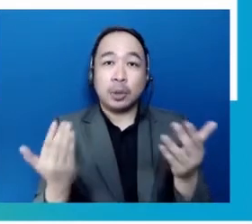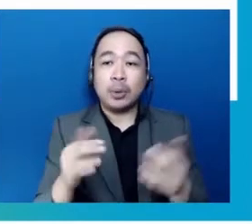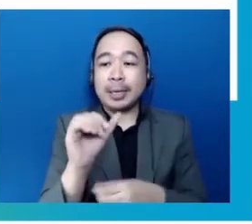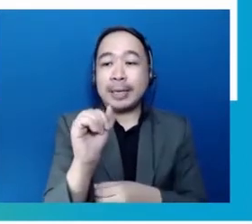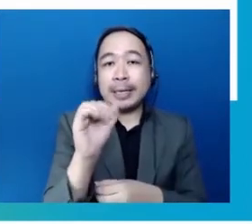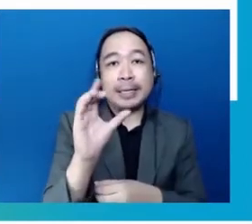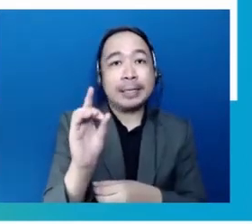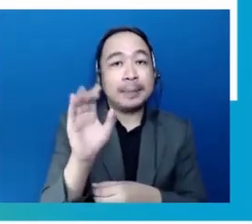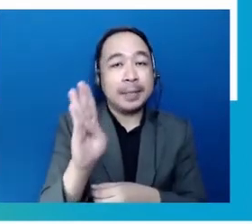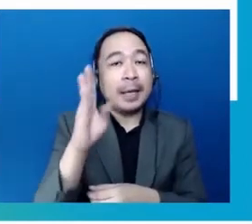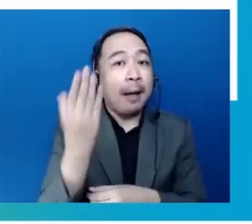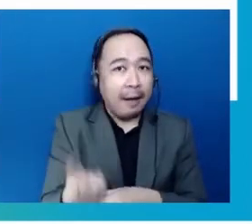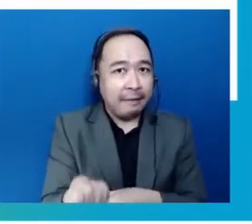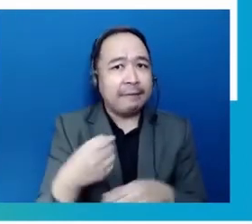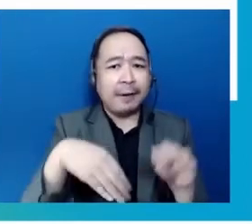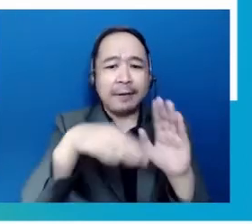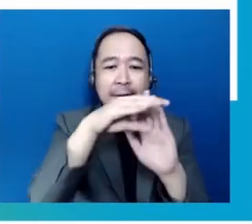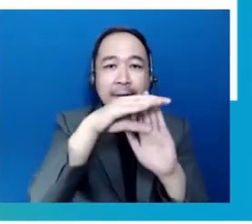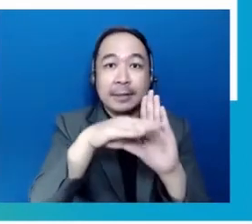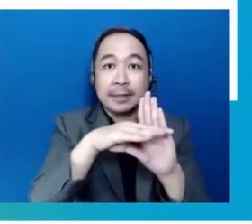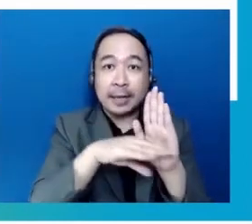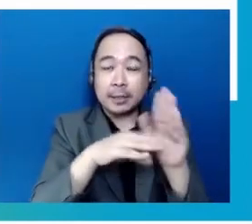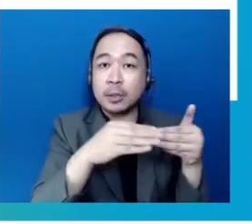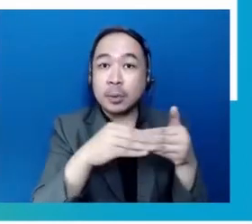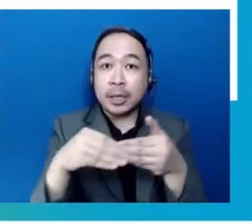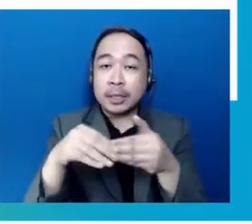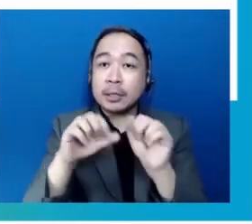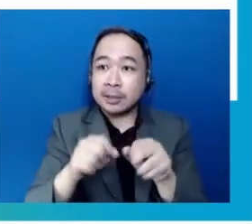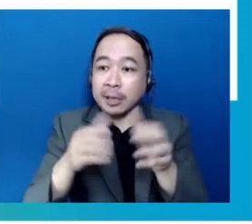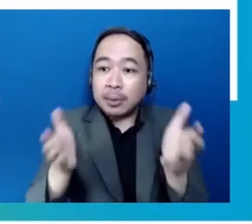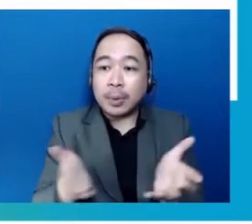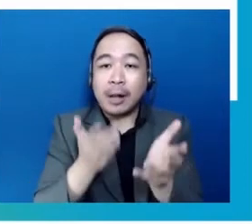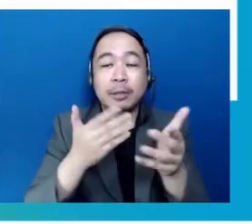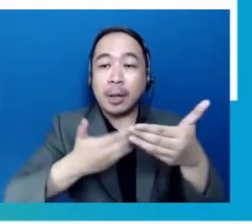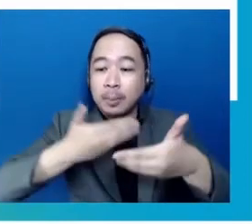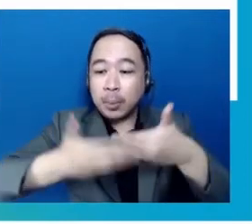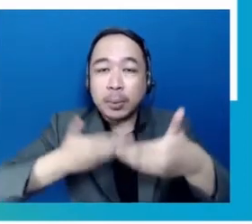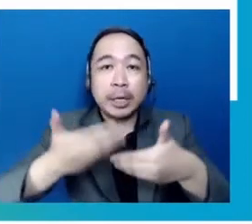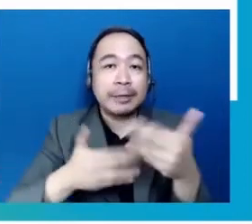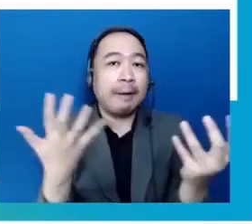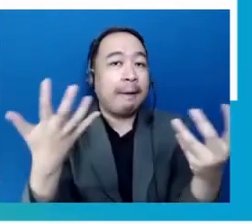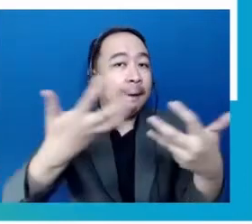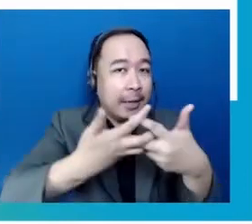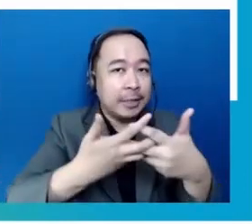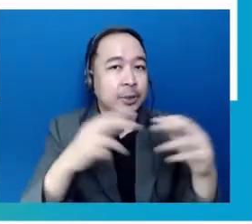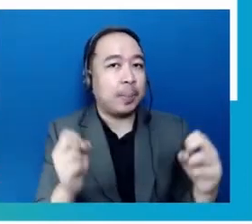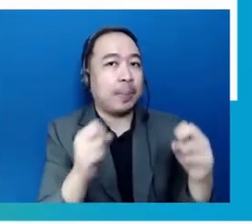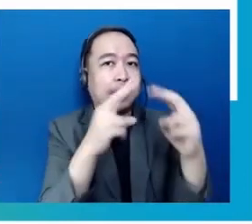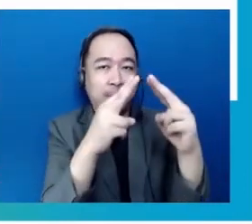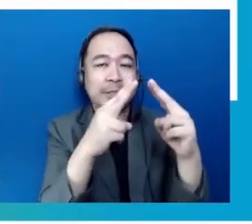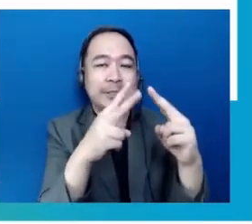developing implementation guidelines that will enable our operation to align with the goals of the Paris Agreement. Our